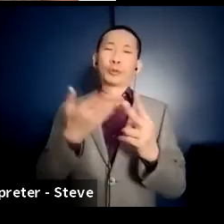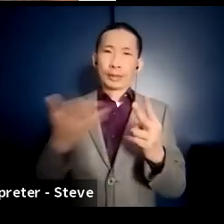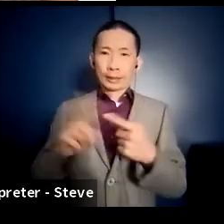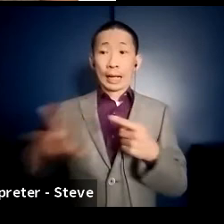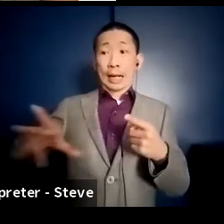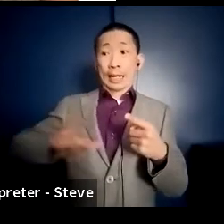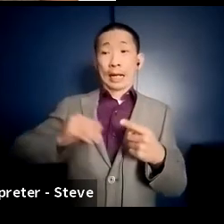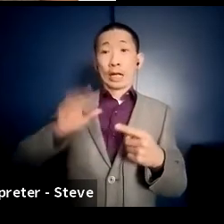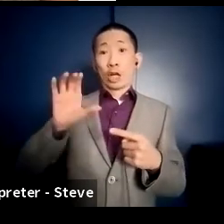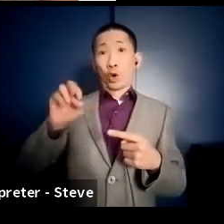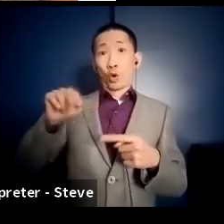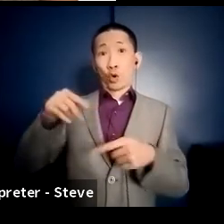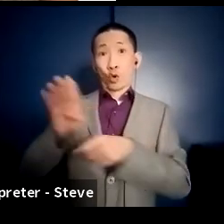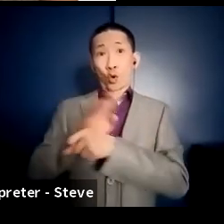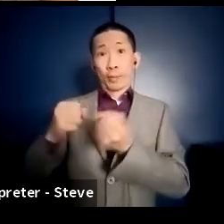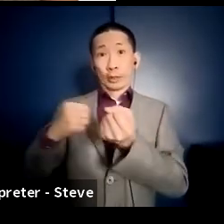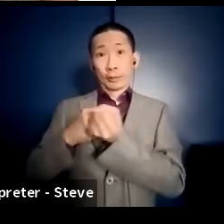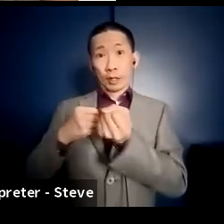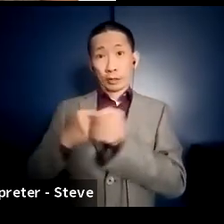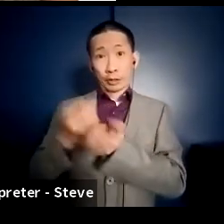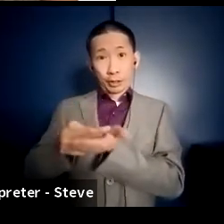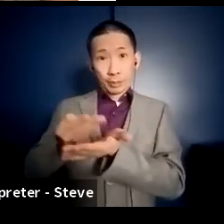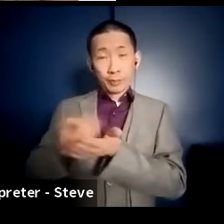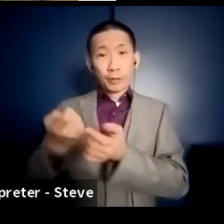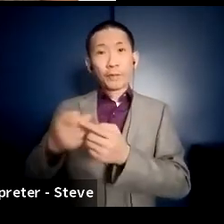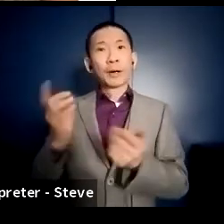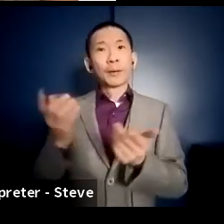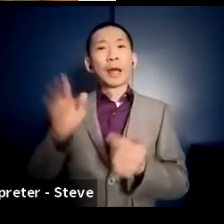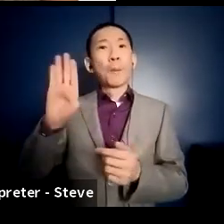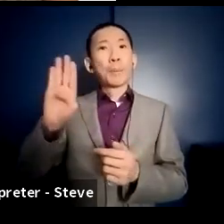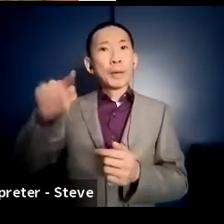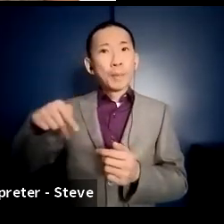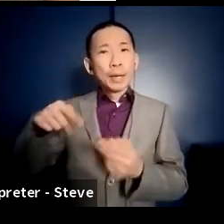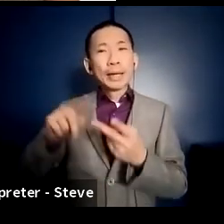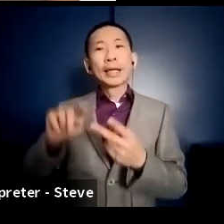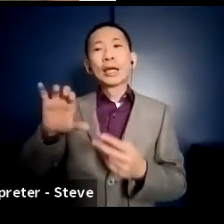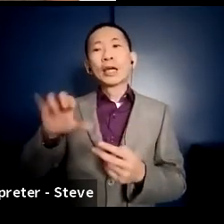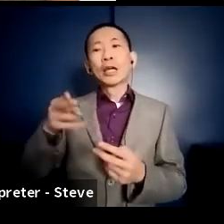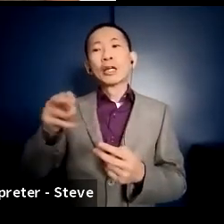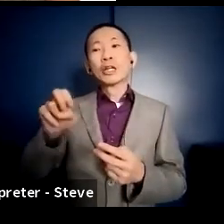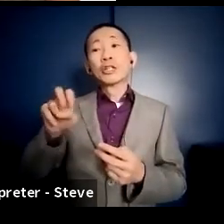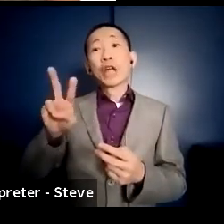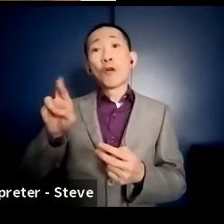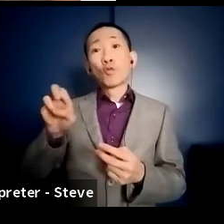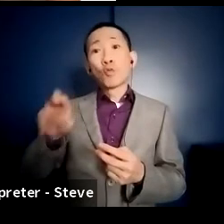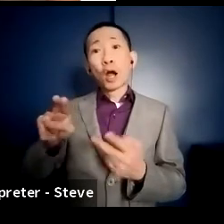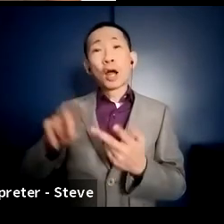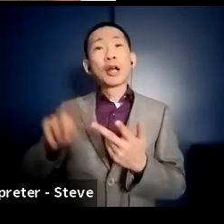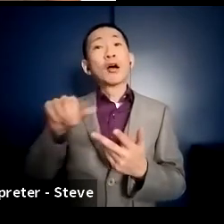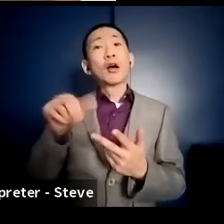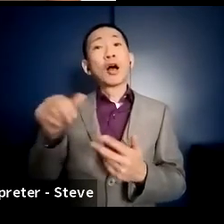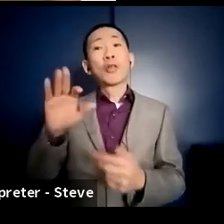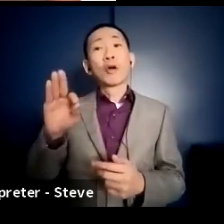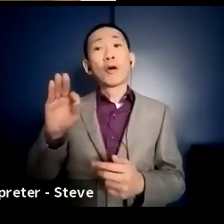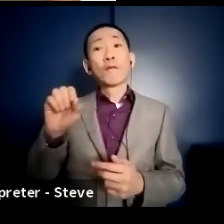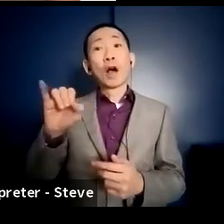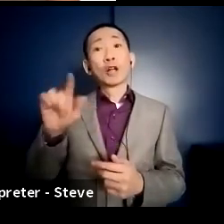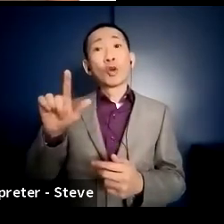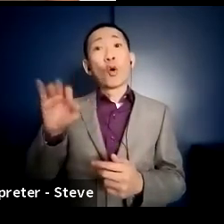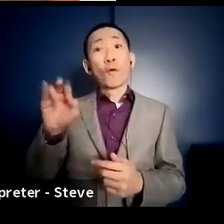corporate sponsorships from things like BP, Chevron, or other fossil fuel companies. So